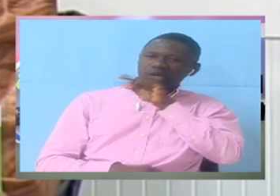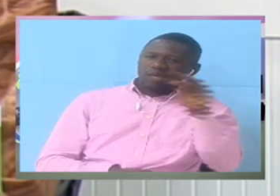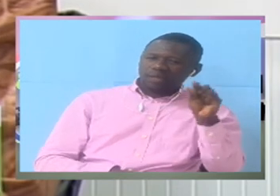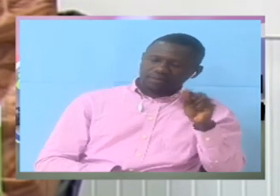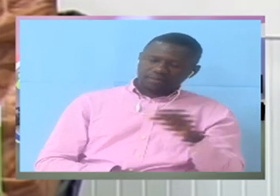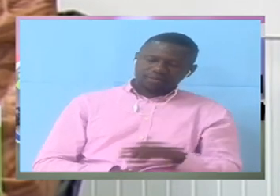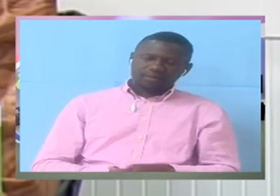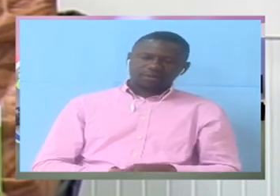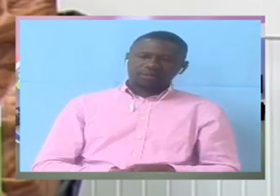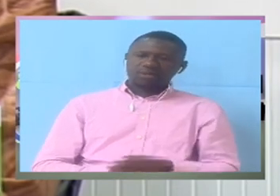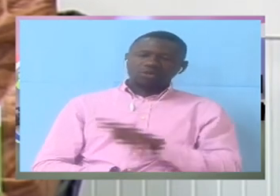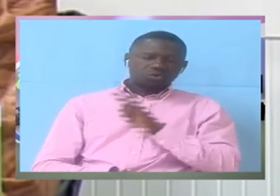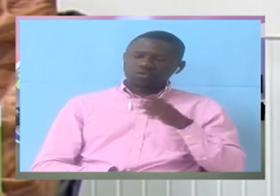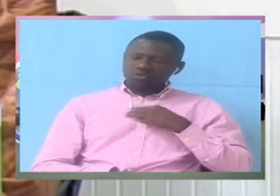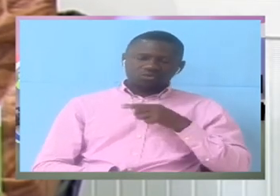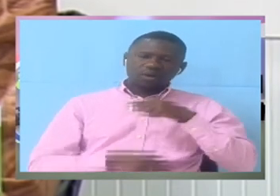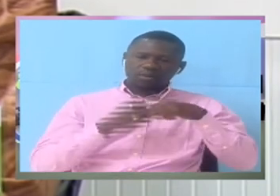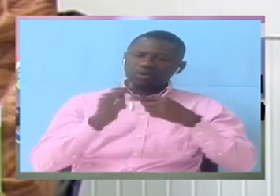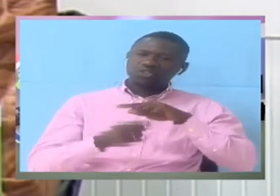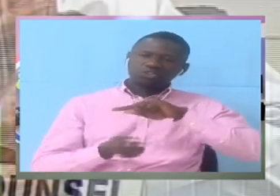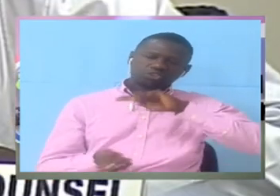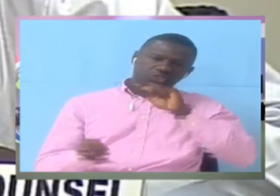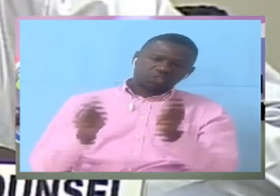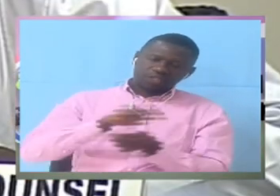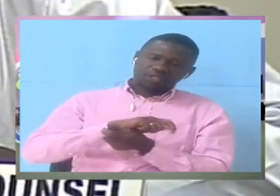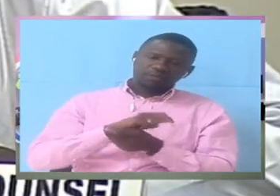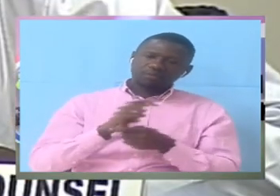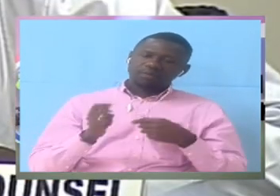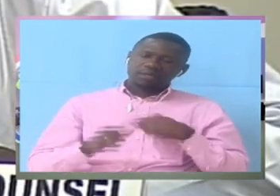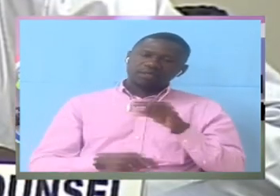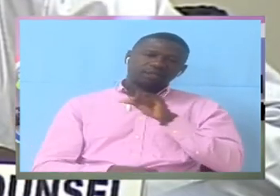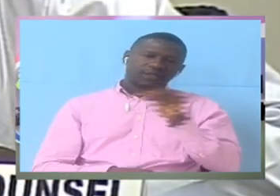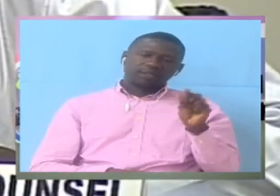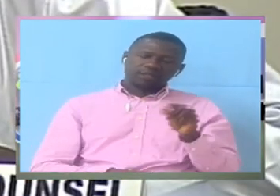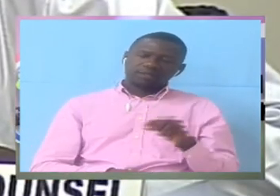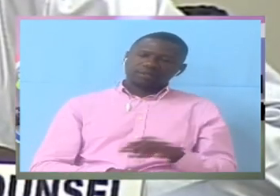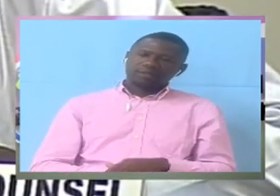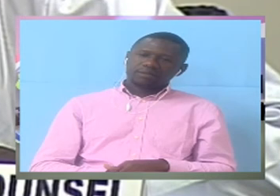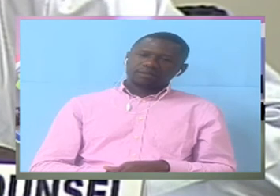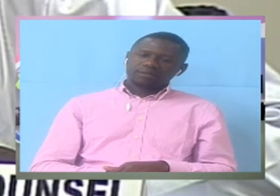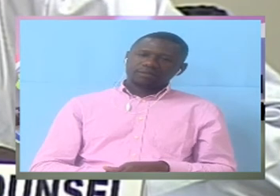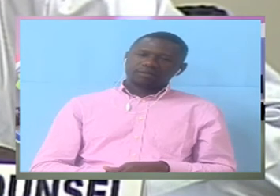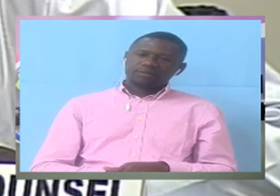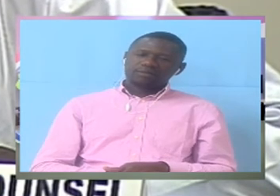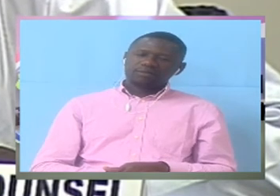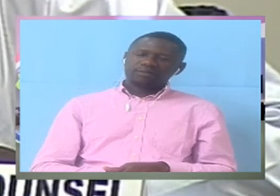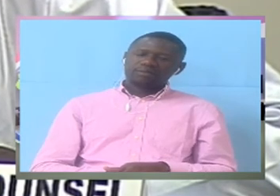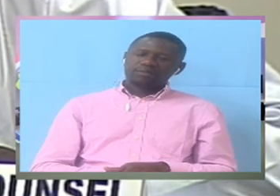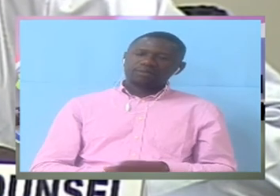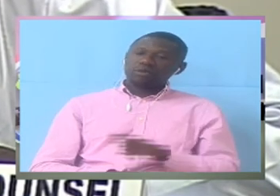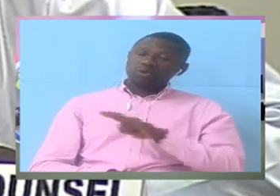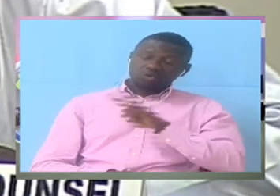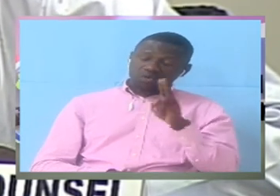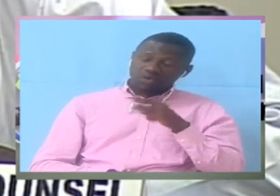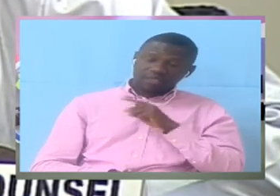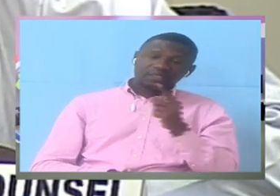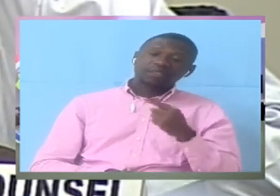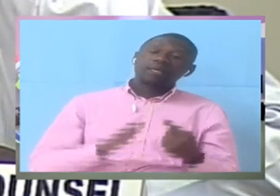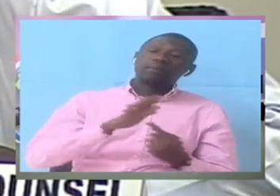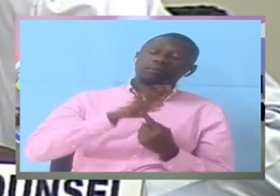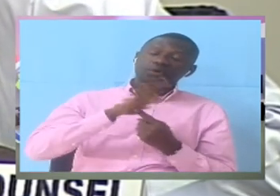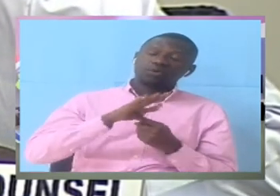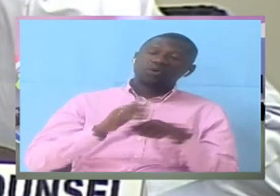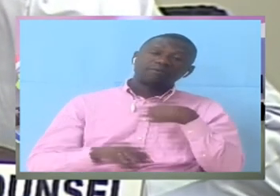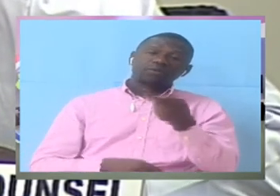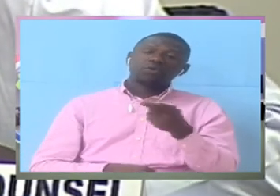it's not changing it. No, it was necessary. It was important for your